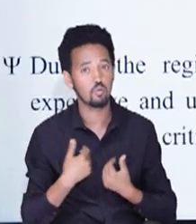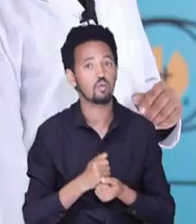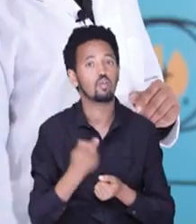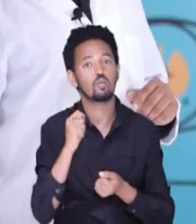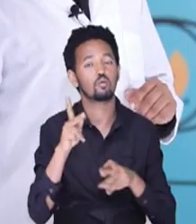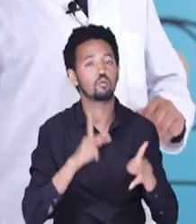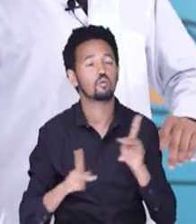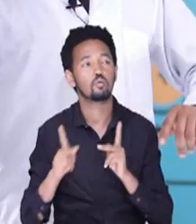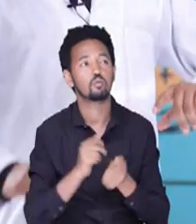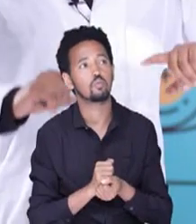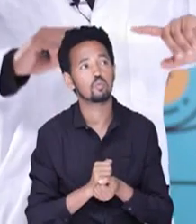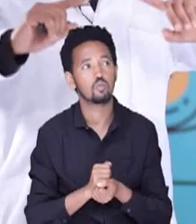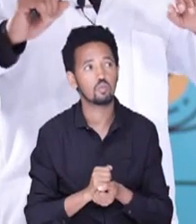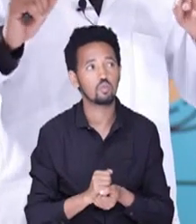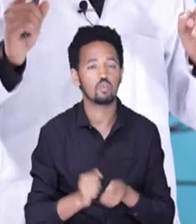people.